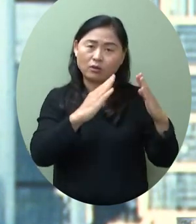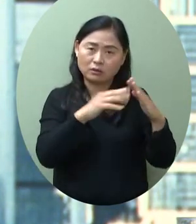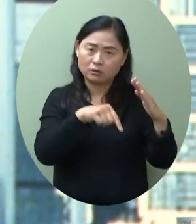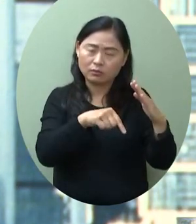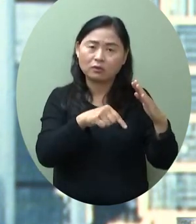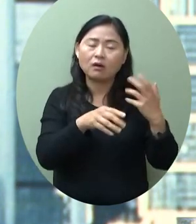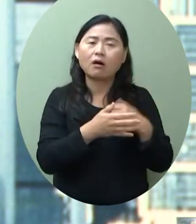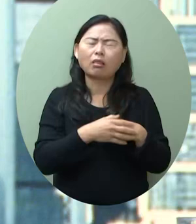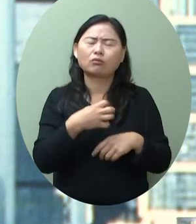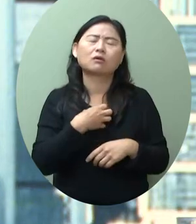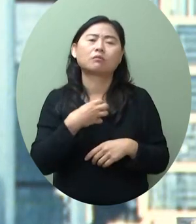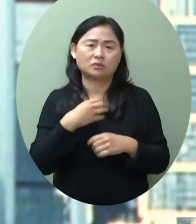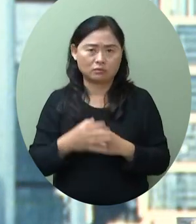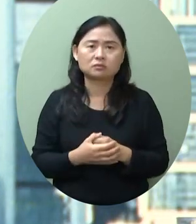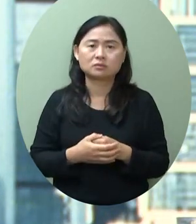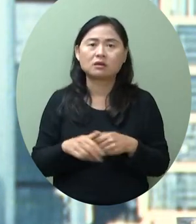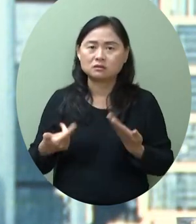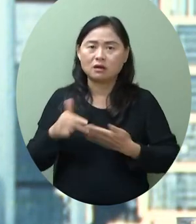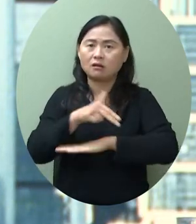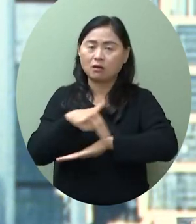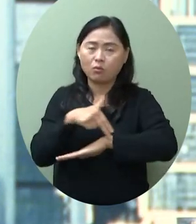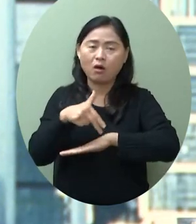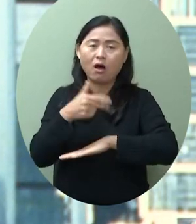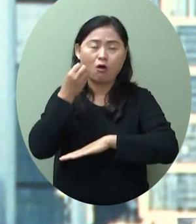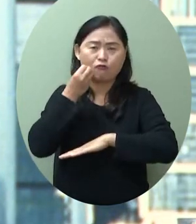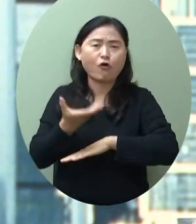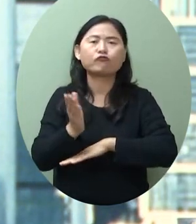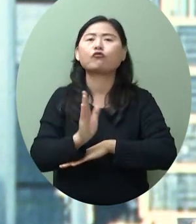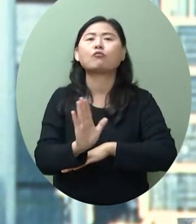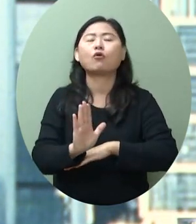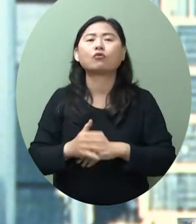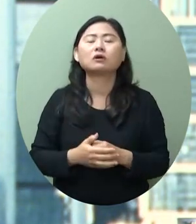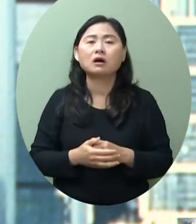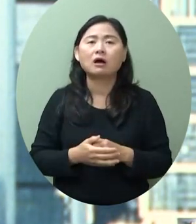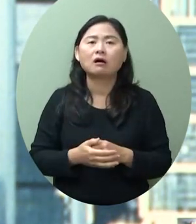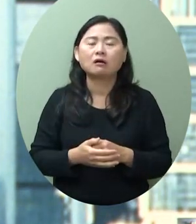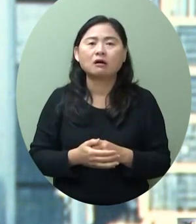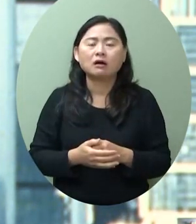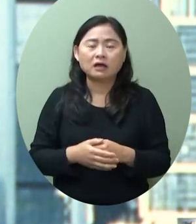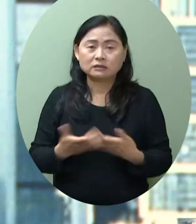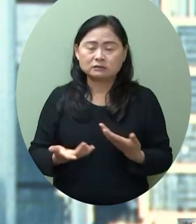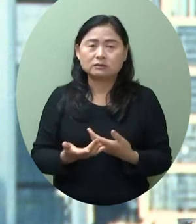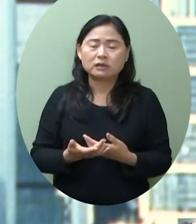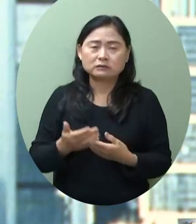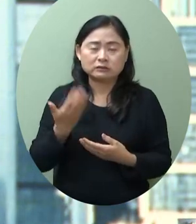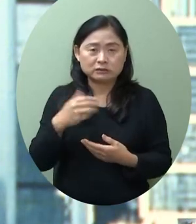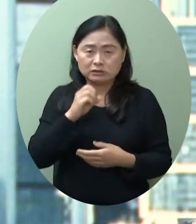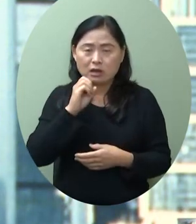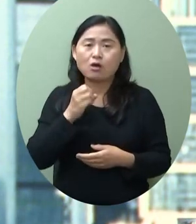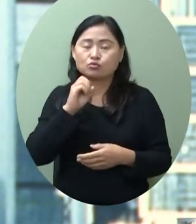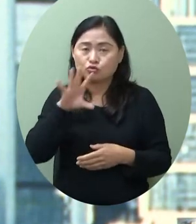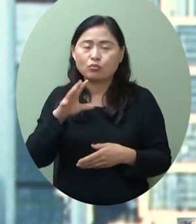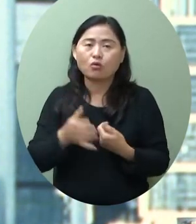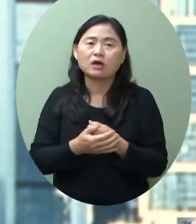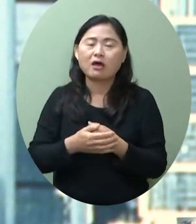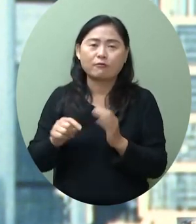what we have already announced for implementation. But going forward, of course, we will adjust our measures. If we were to